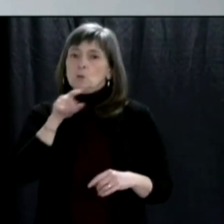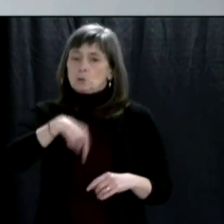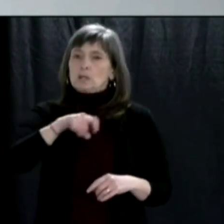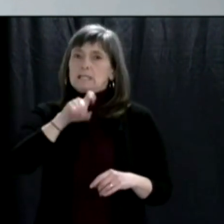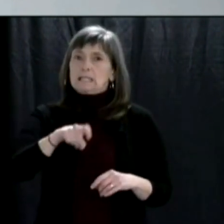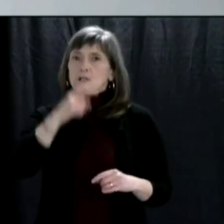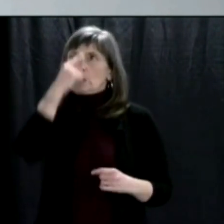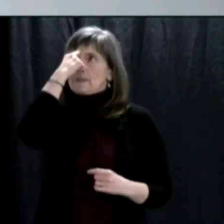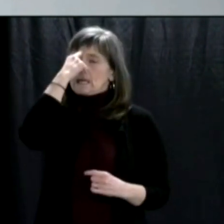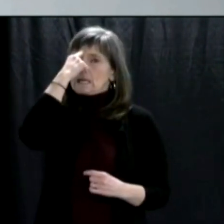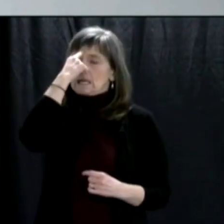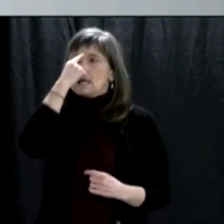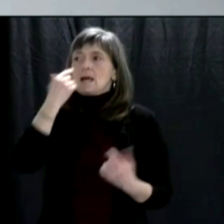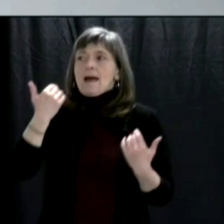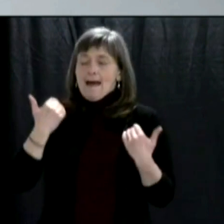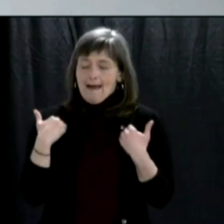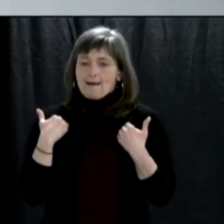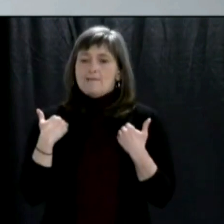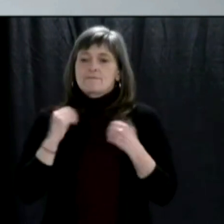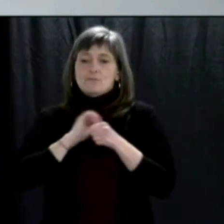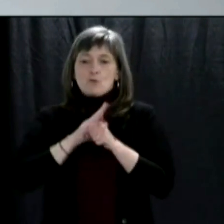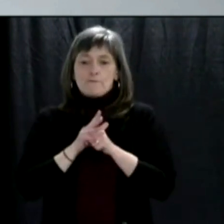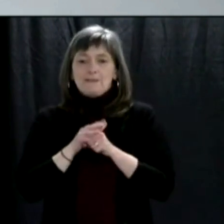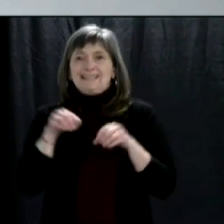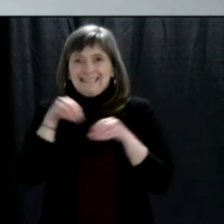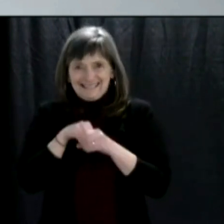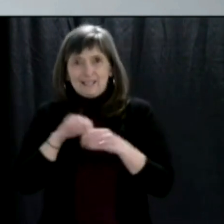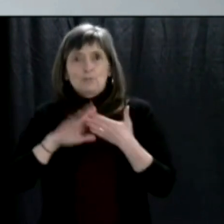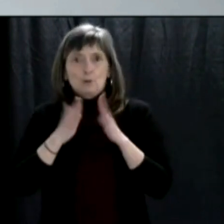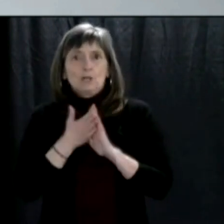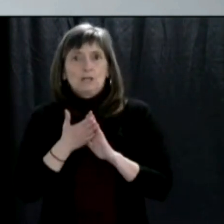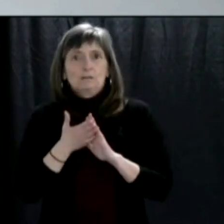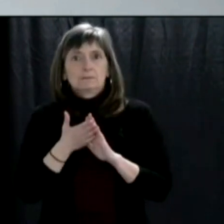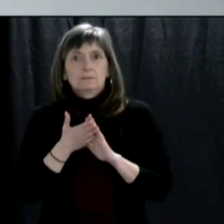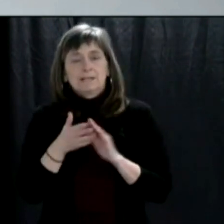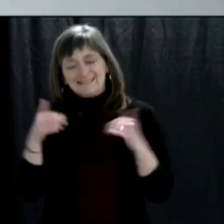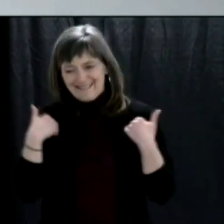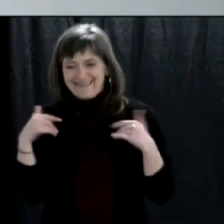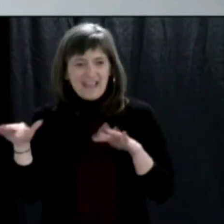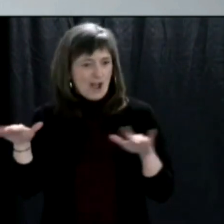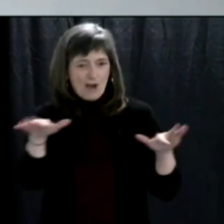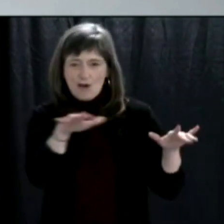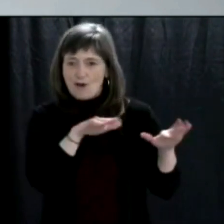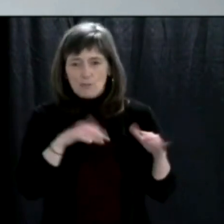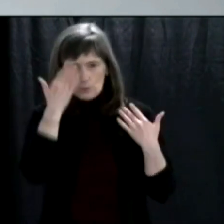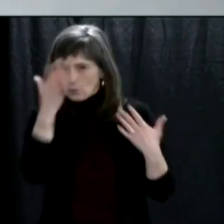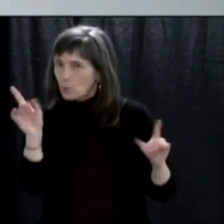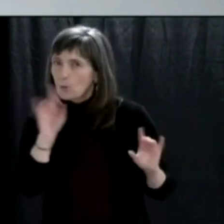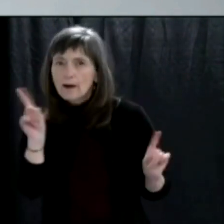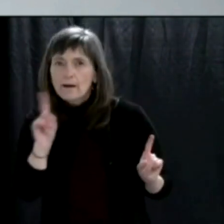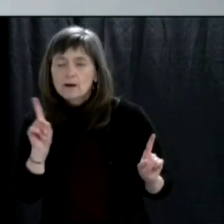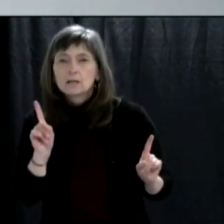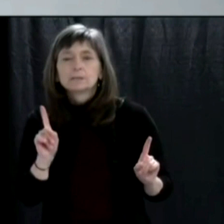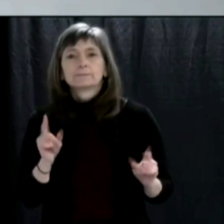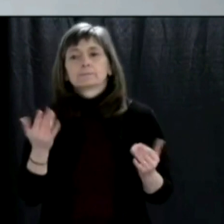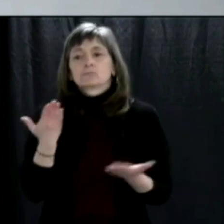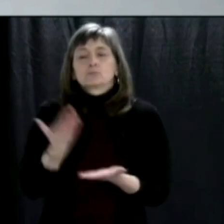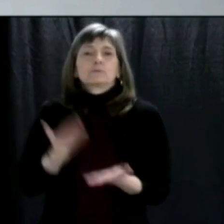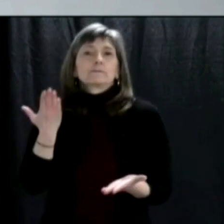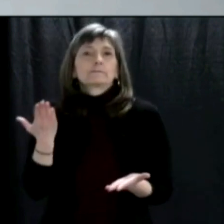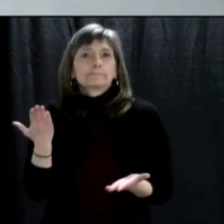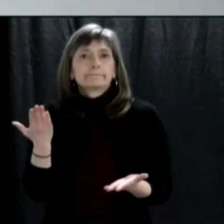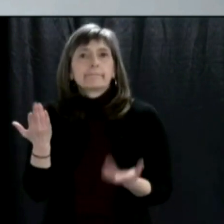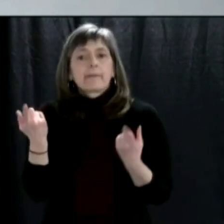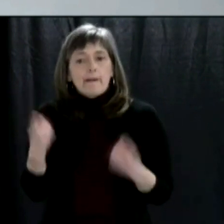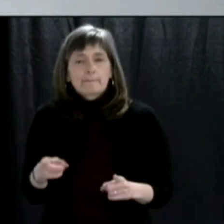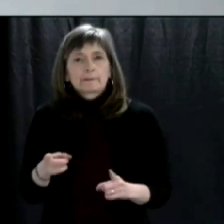virus is circulating in our communities already. Today, we have proof that this is true. I am calling on all of